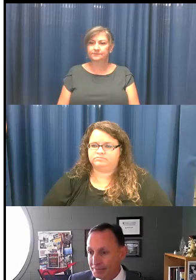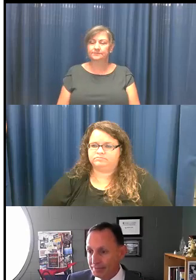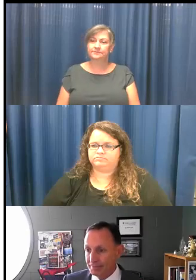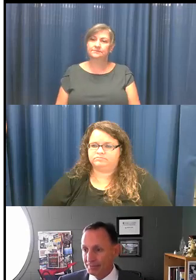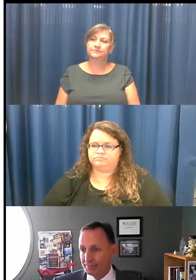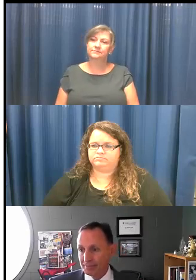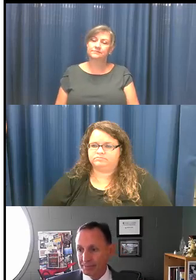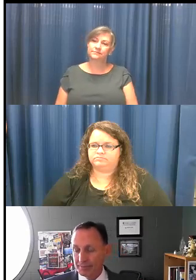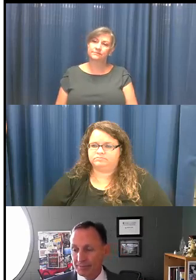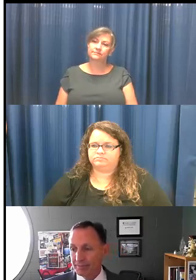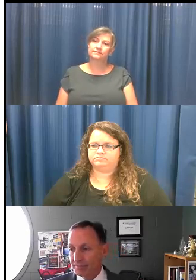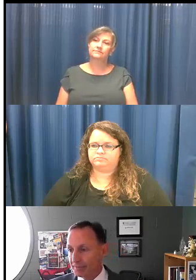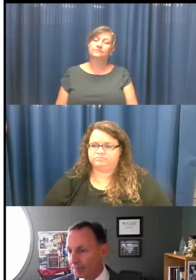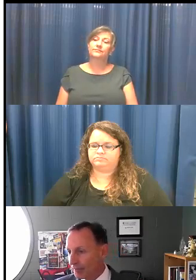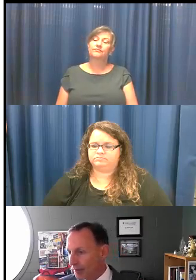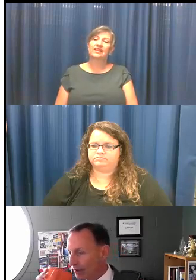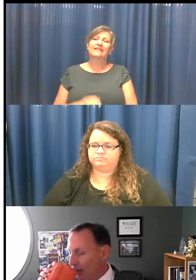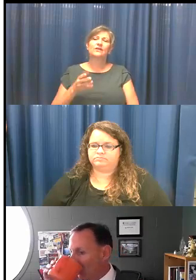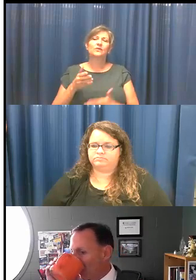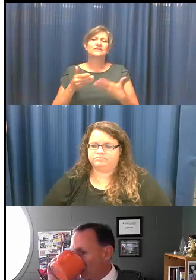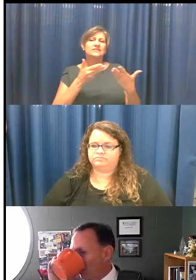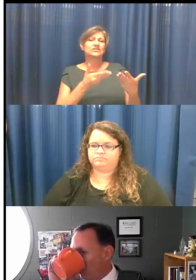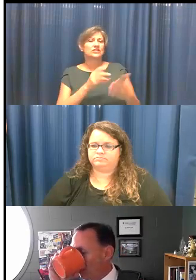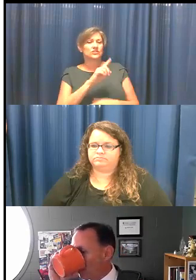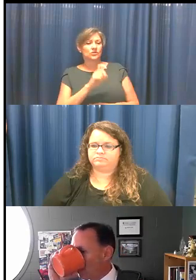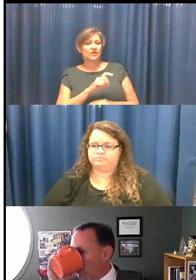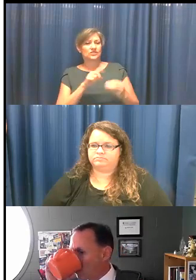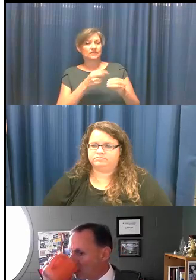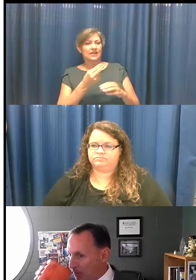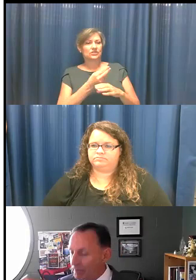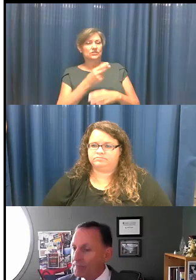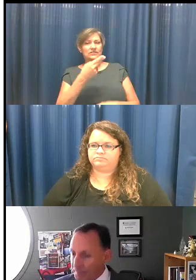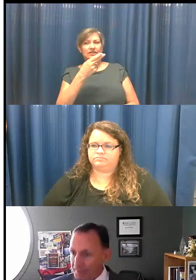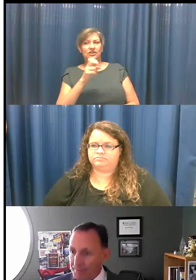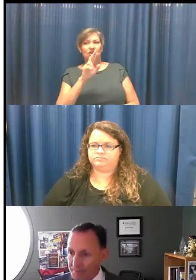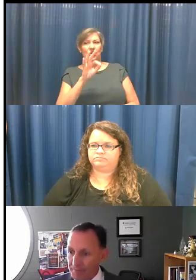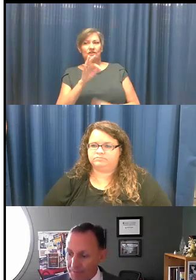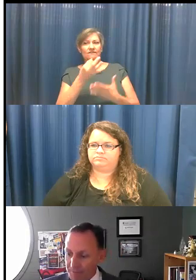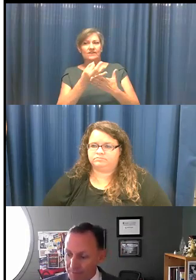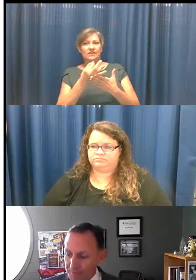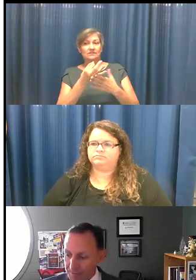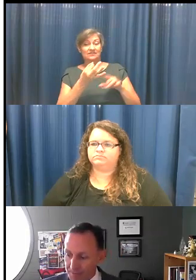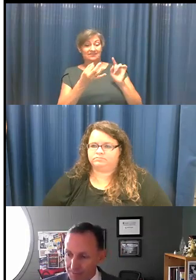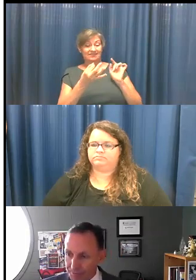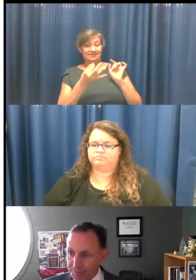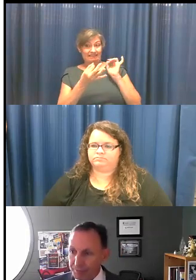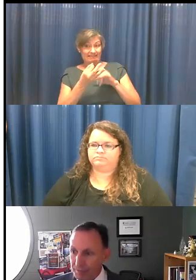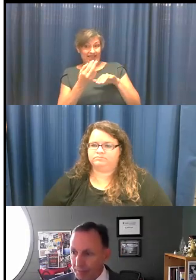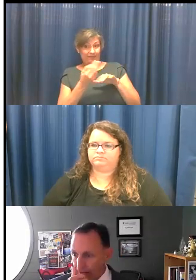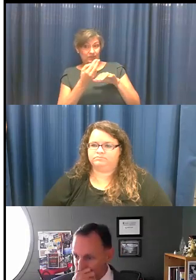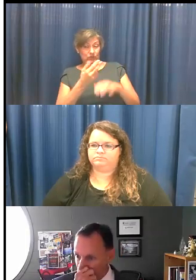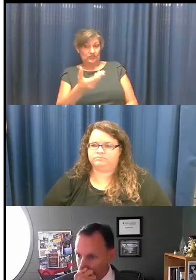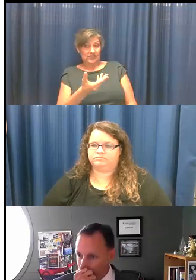There was a suggestion or a question about using the HERF funds. Could the HERF funds be used to